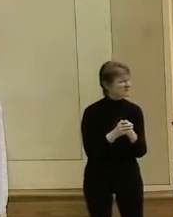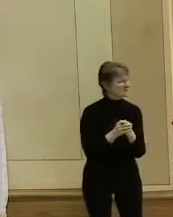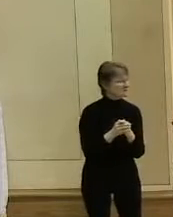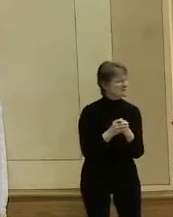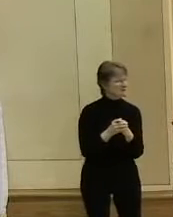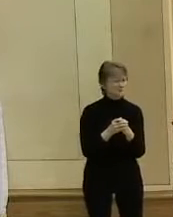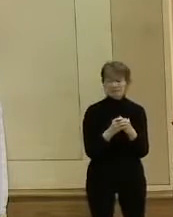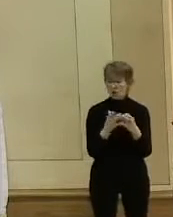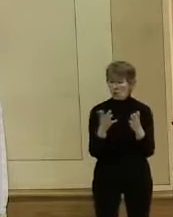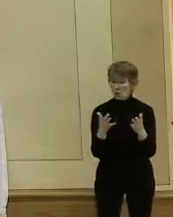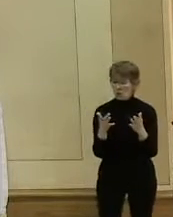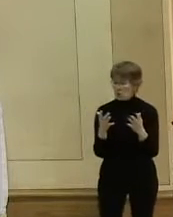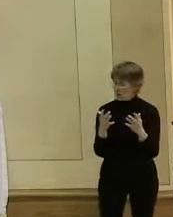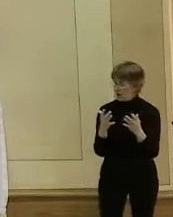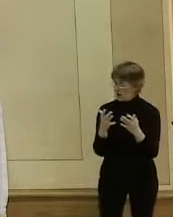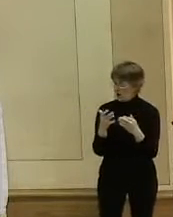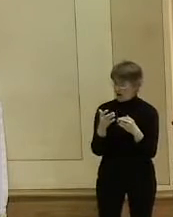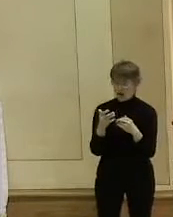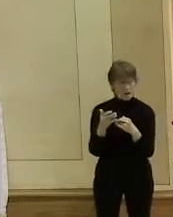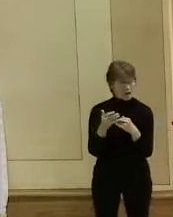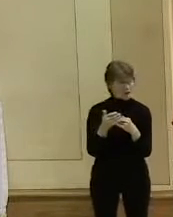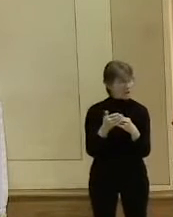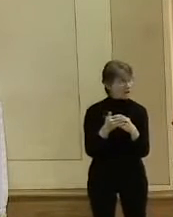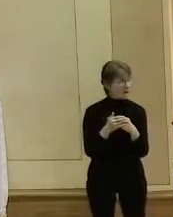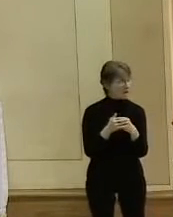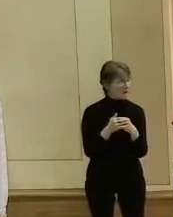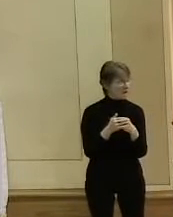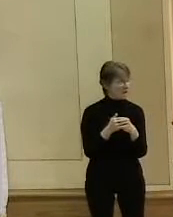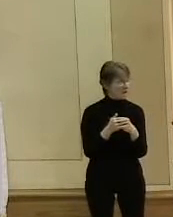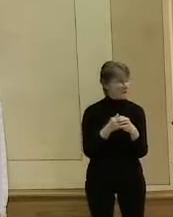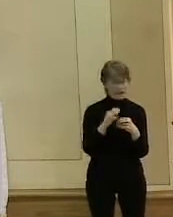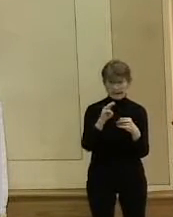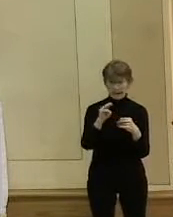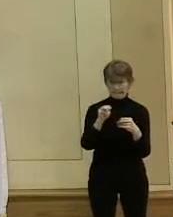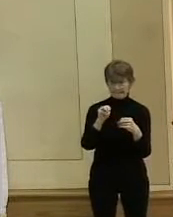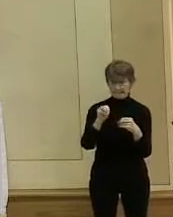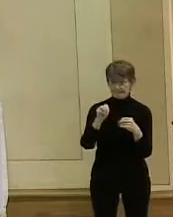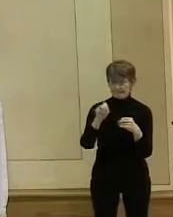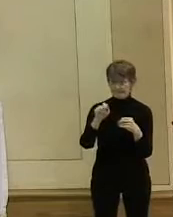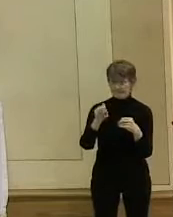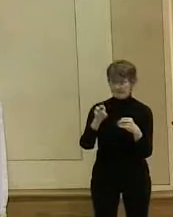little package with a little thank you. And so her and her husband are going to be handing out.